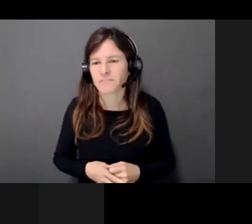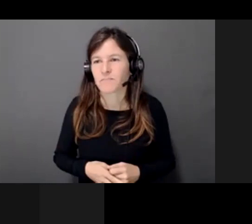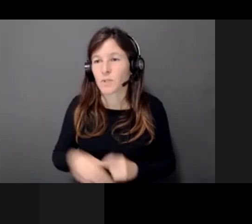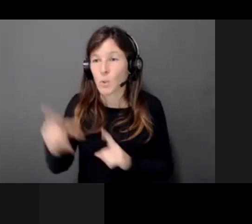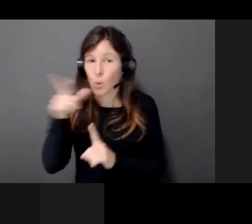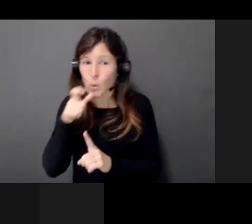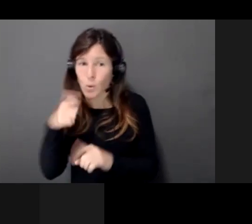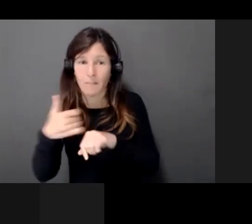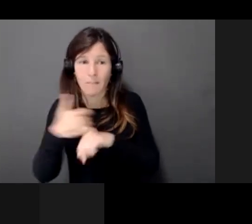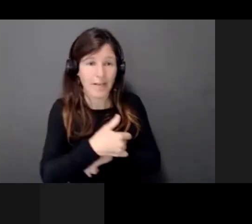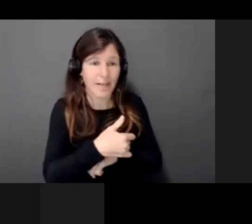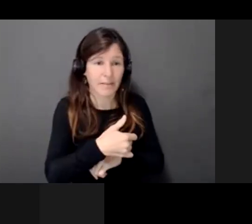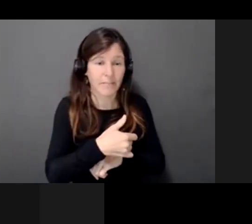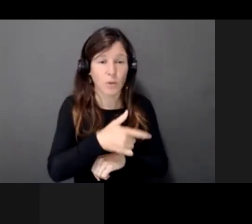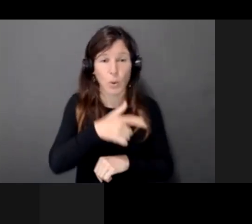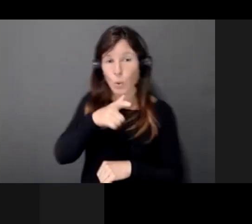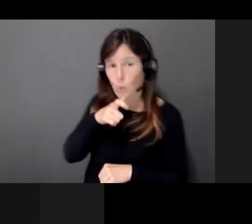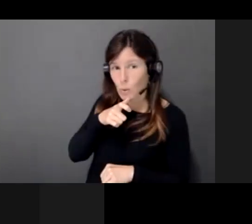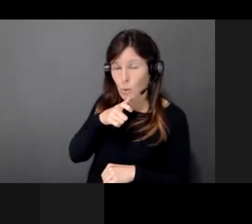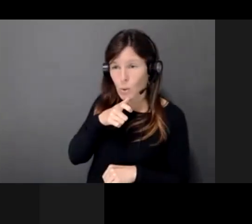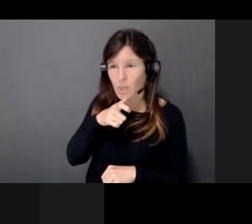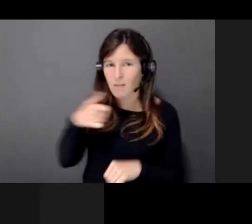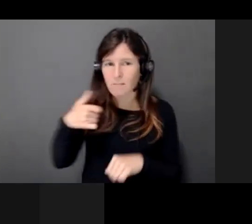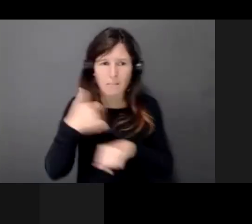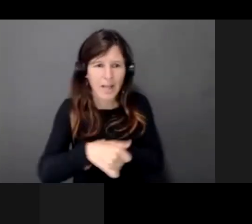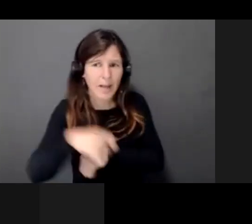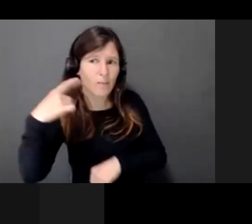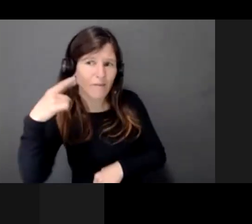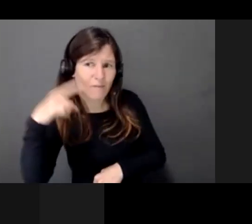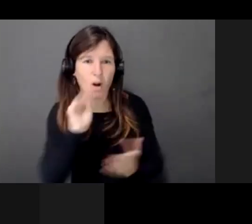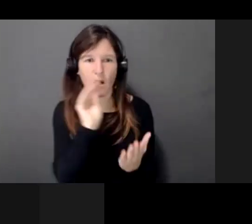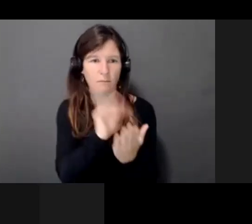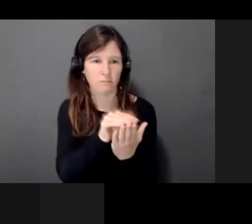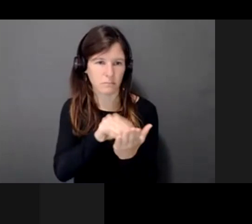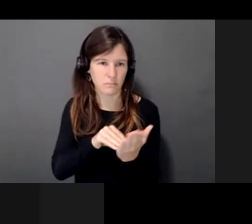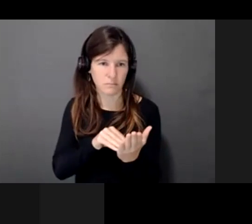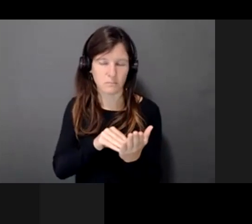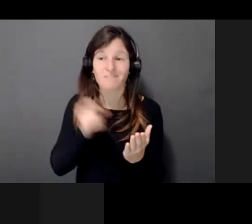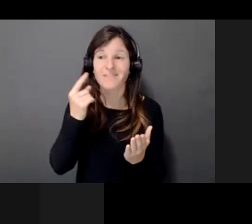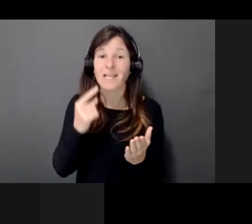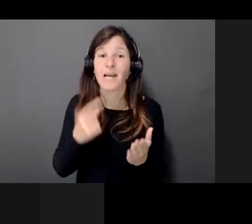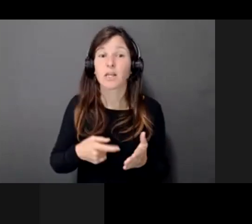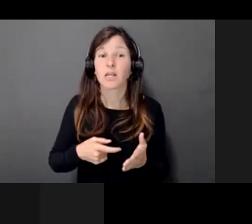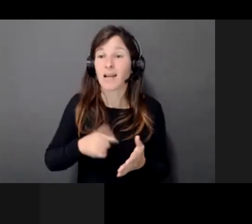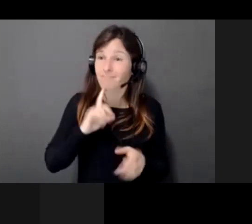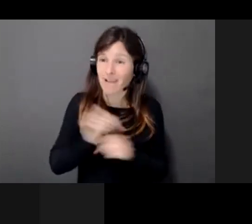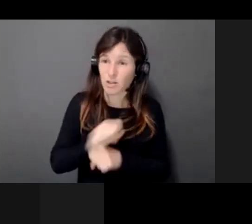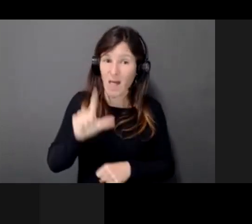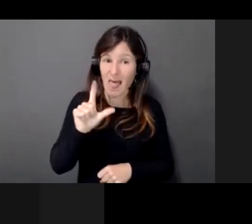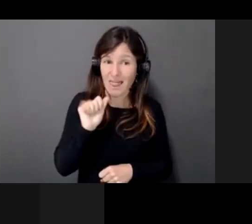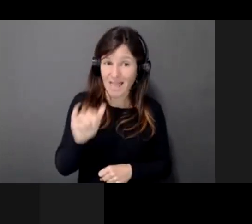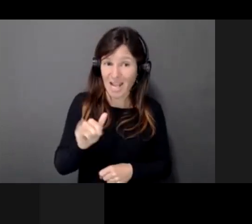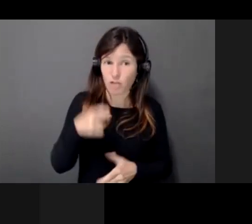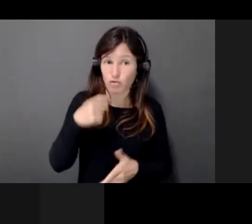When the charge is laid, however, that is done at an in-camera hearing before the justice.